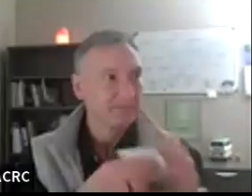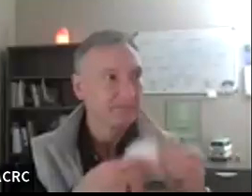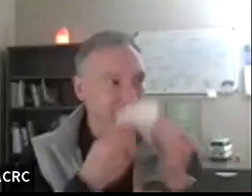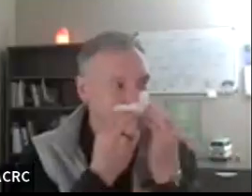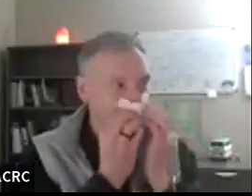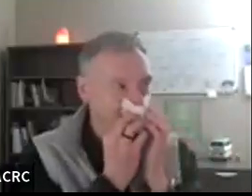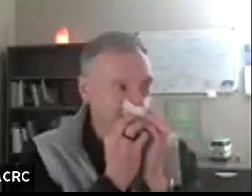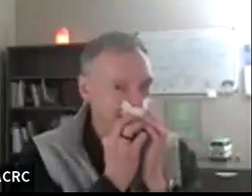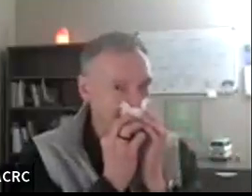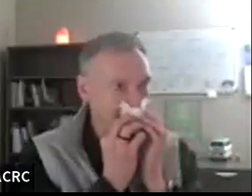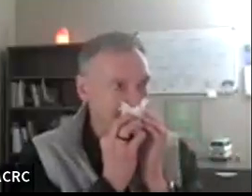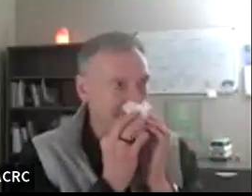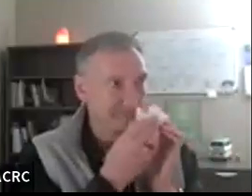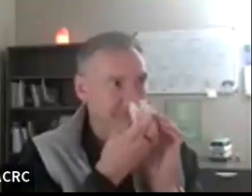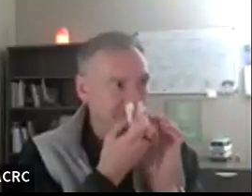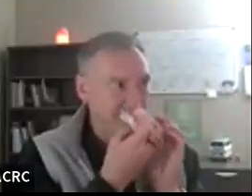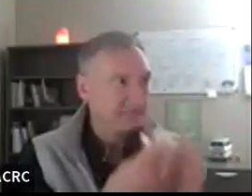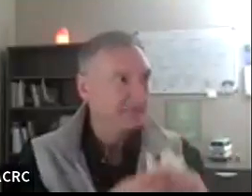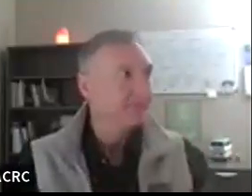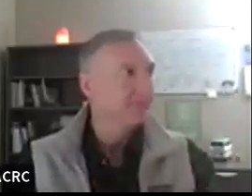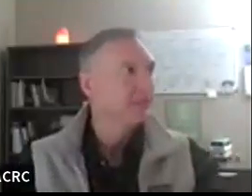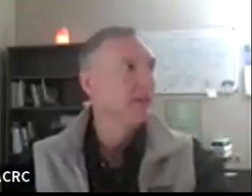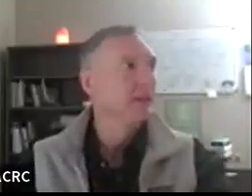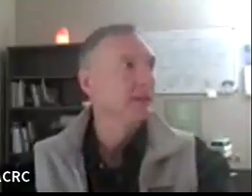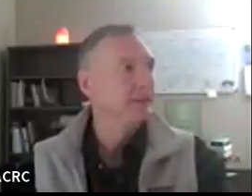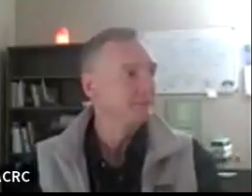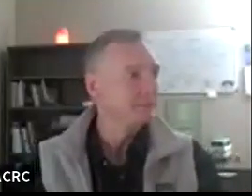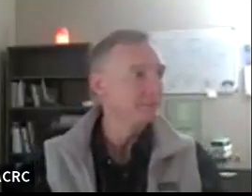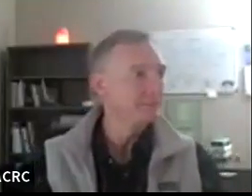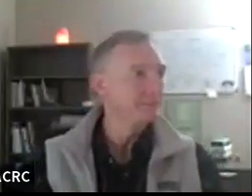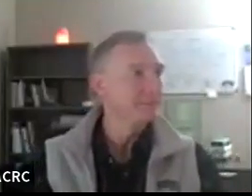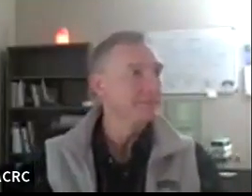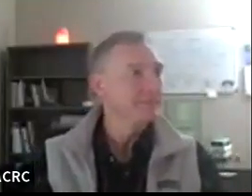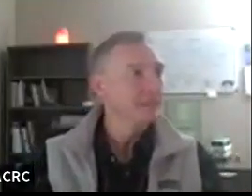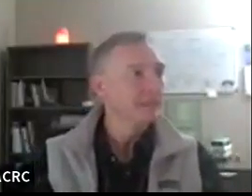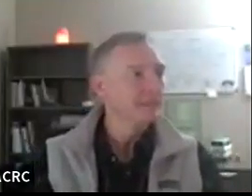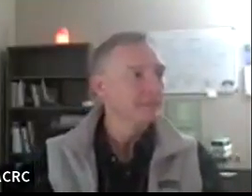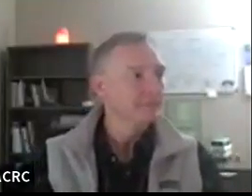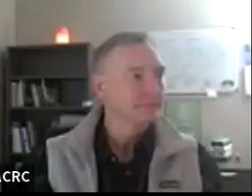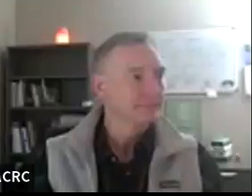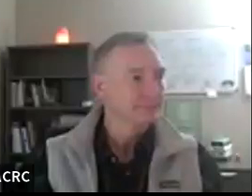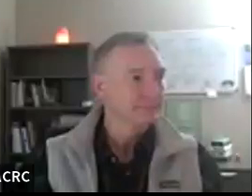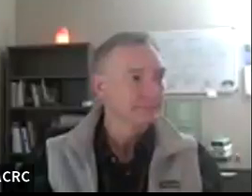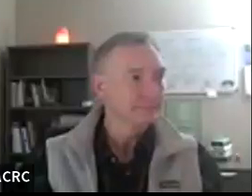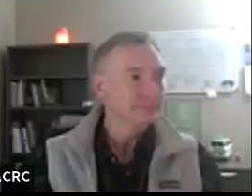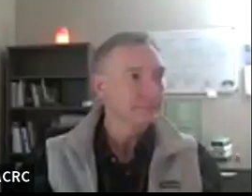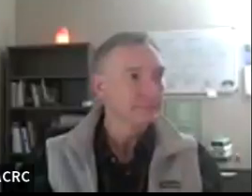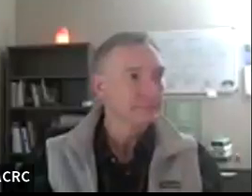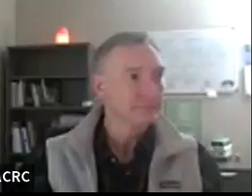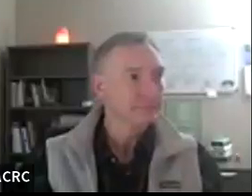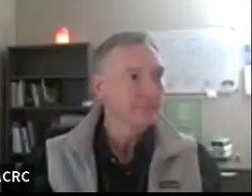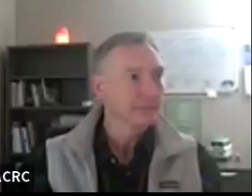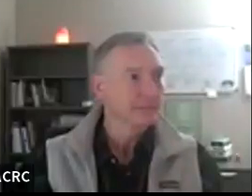We've been getting a few requests to do the training in virtual format so that it's more accessible to learn